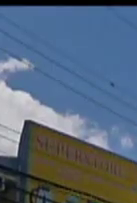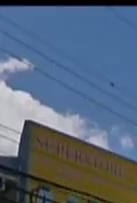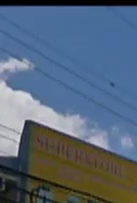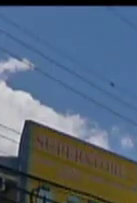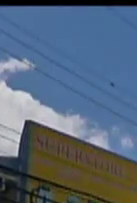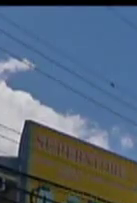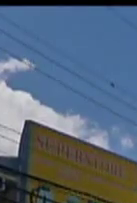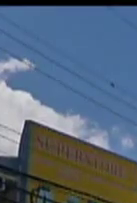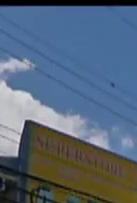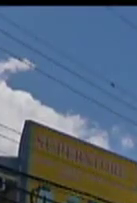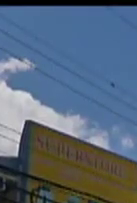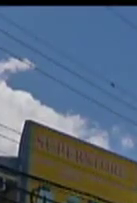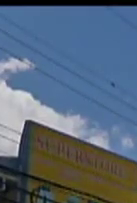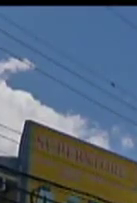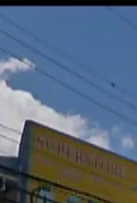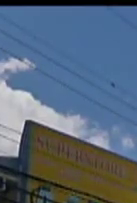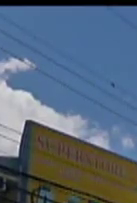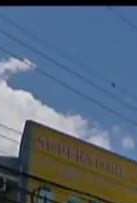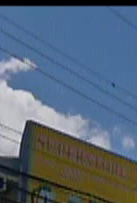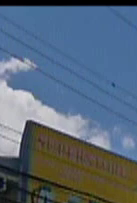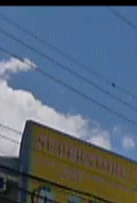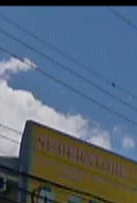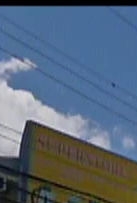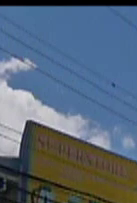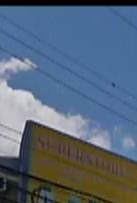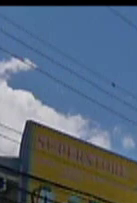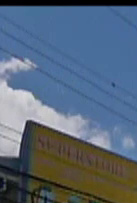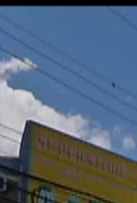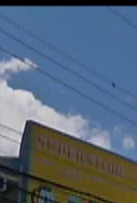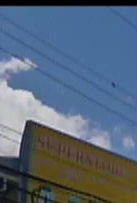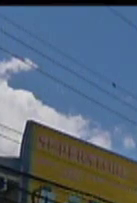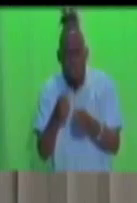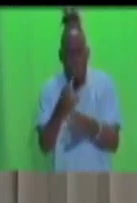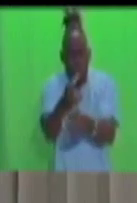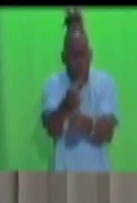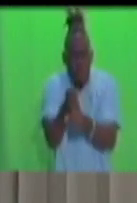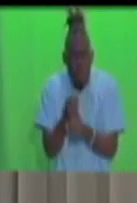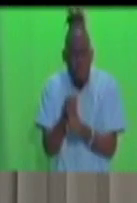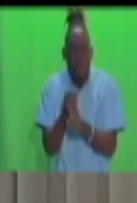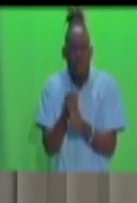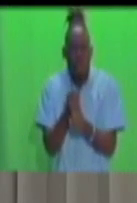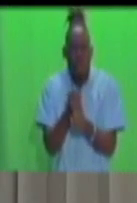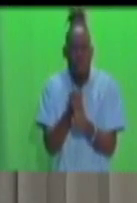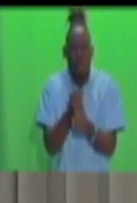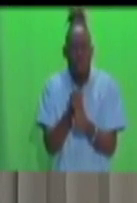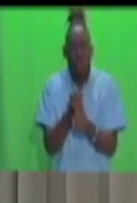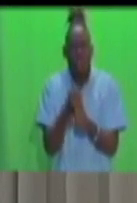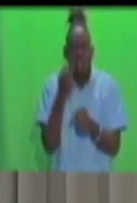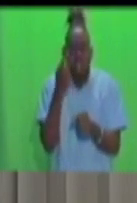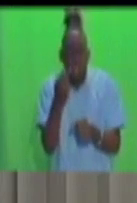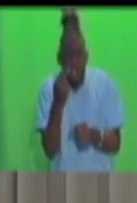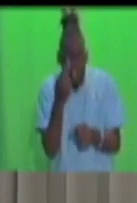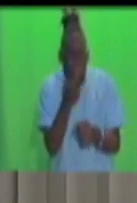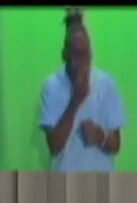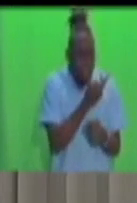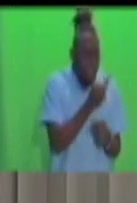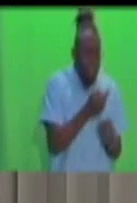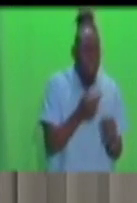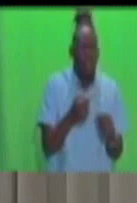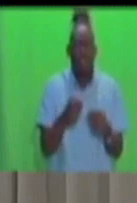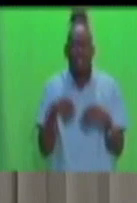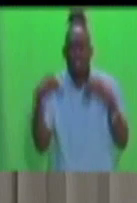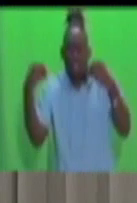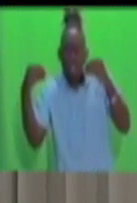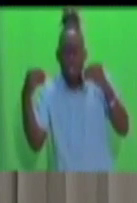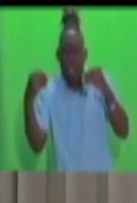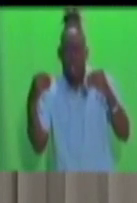due to the regulations reducing their passenger load to 50%. Some products, like hand sanitizers, the price goes up. Taxi